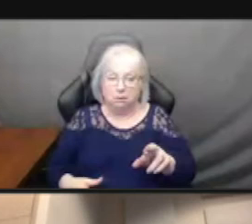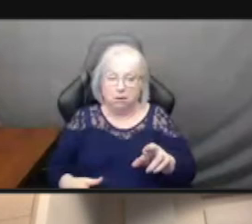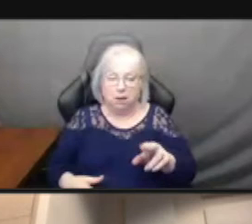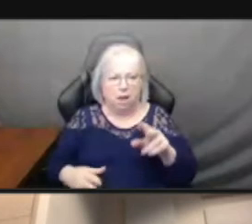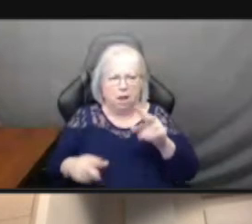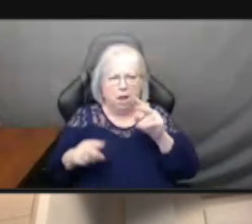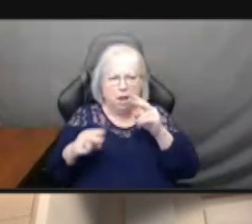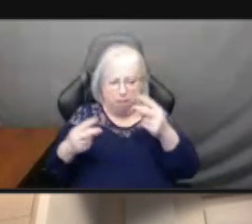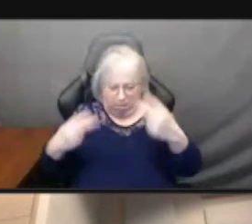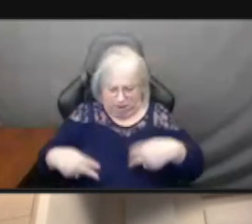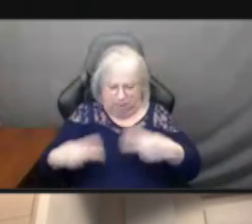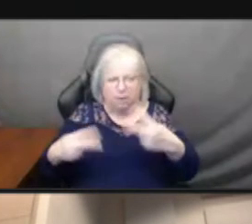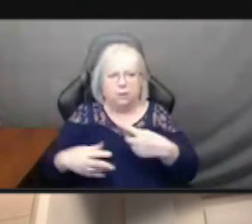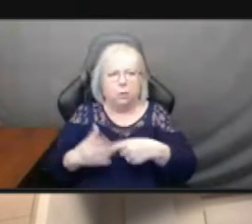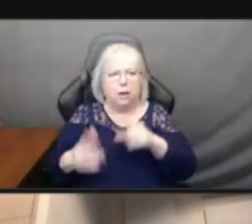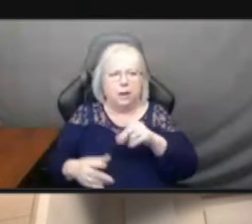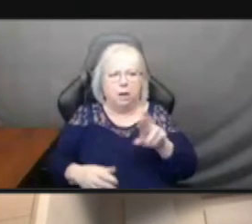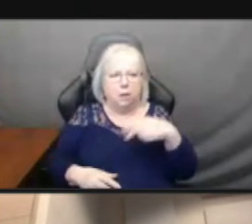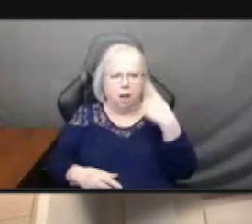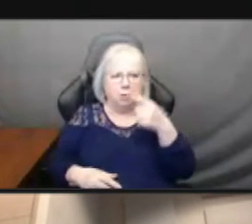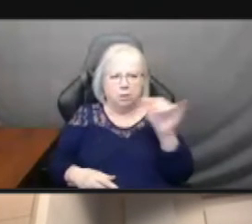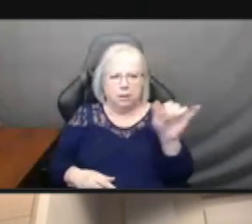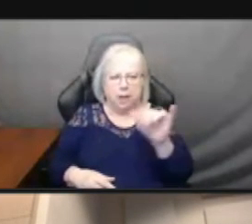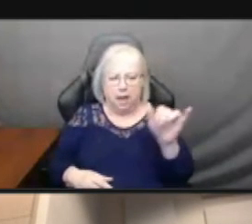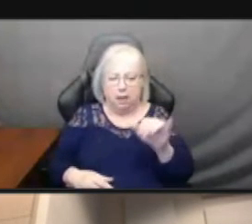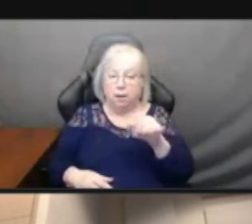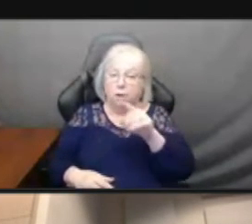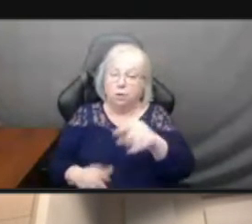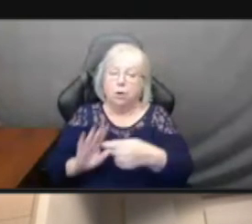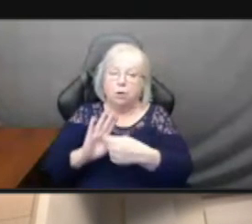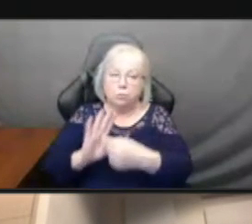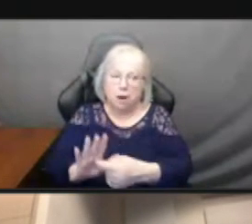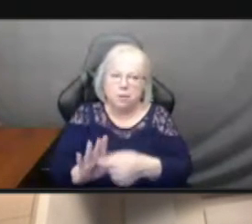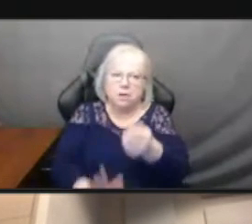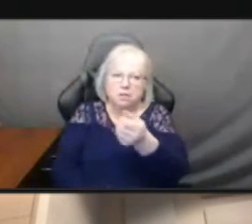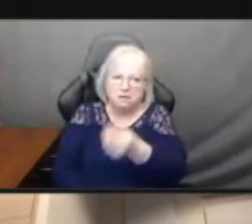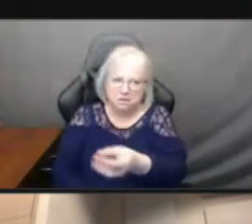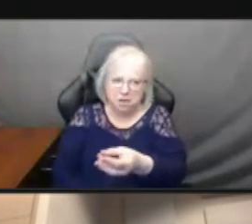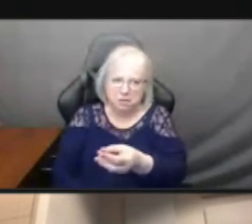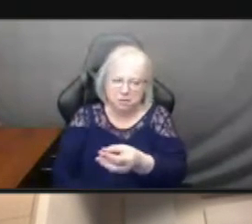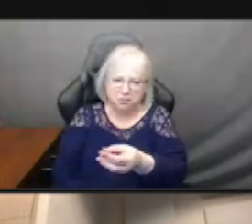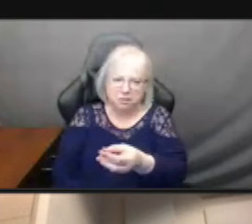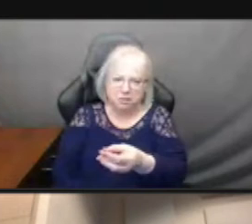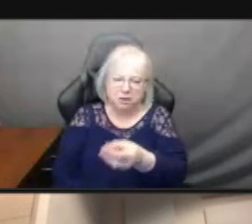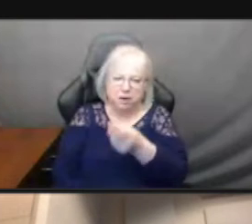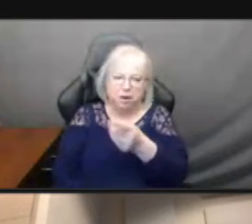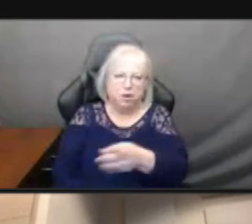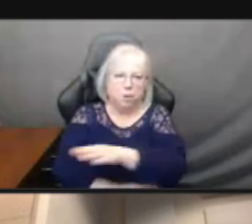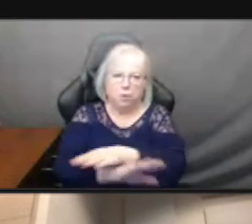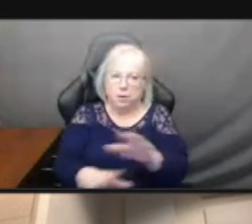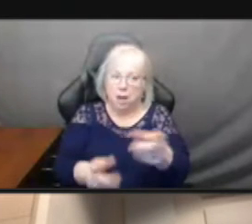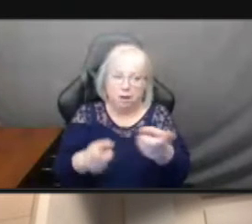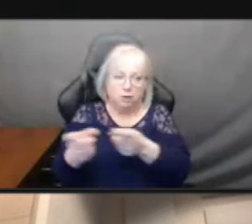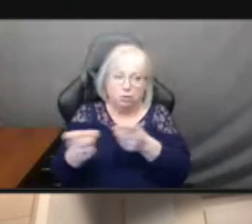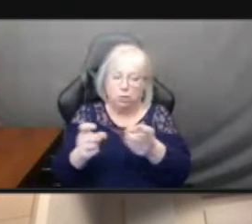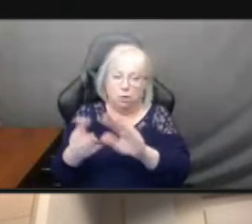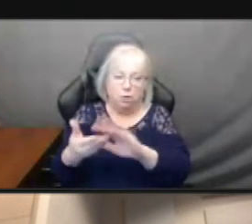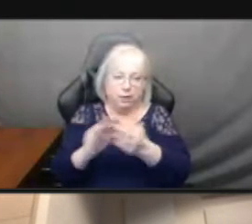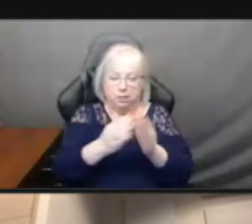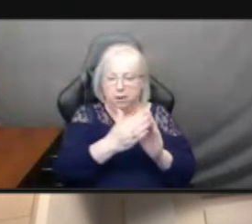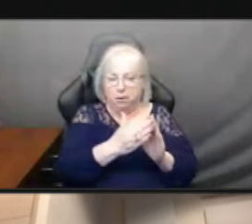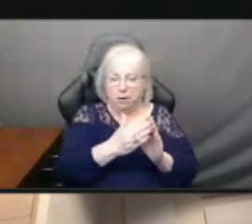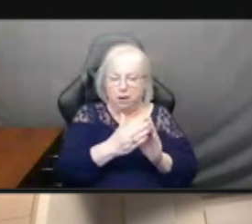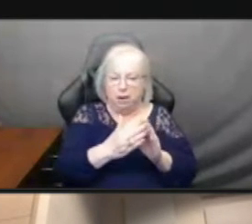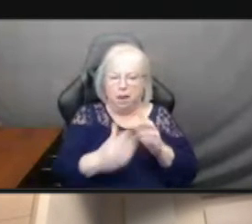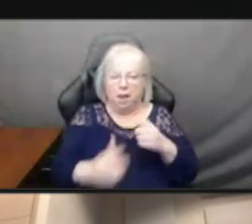Rock. You represent the few. You will not control the many. I